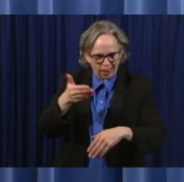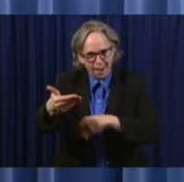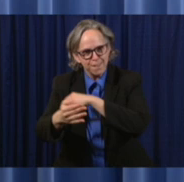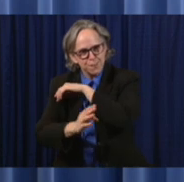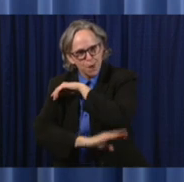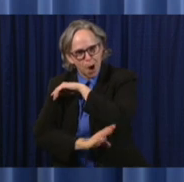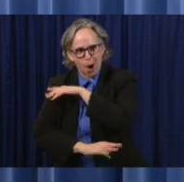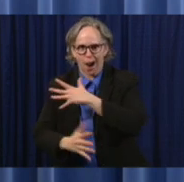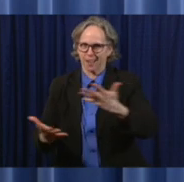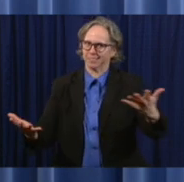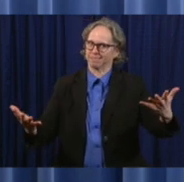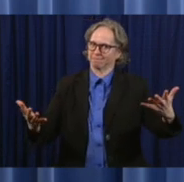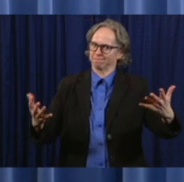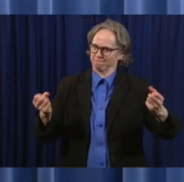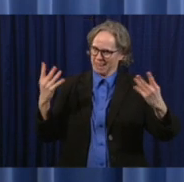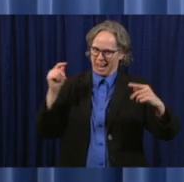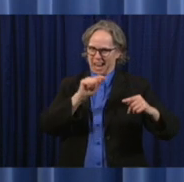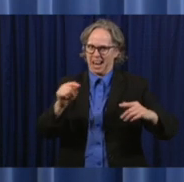Well, today,